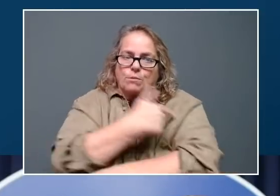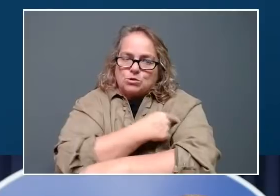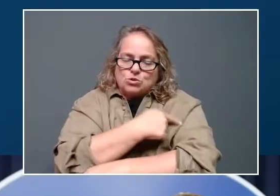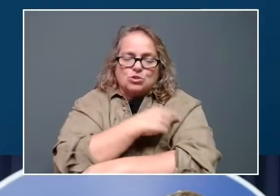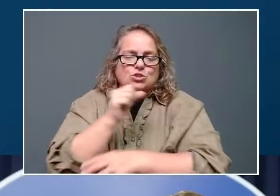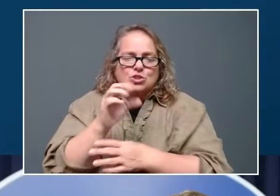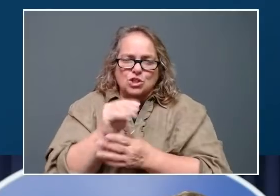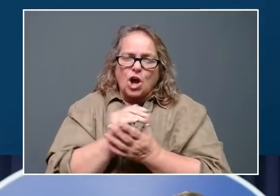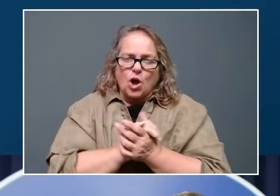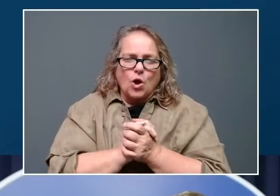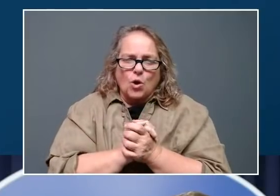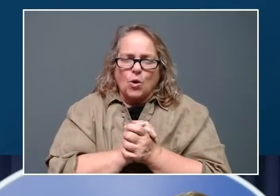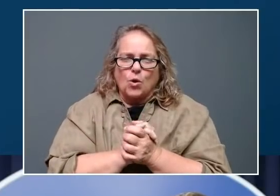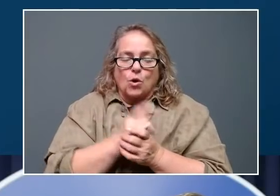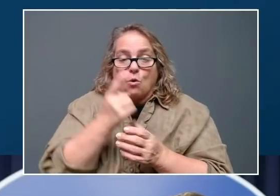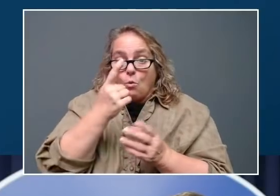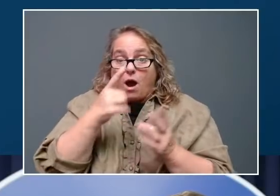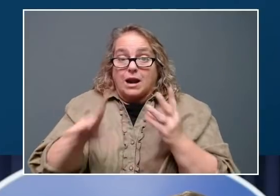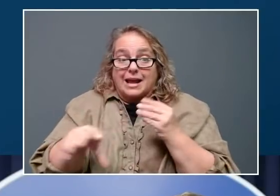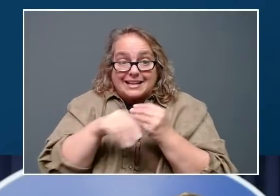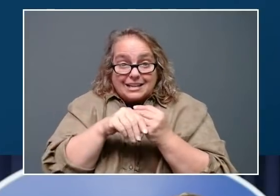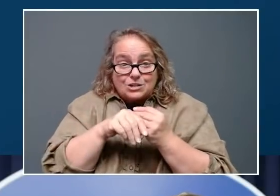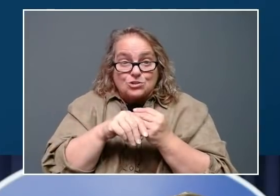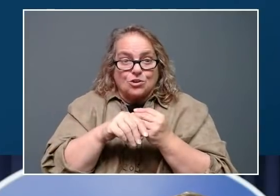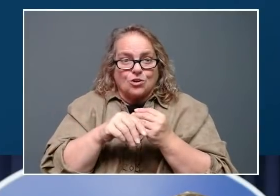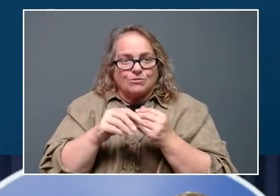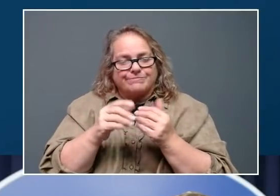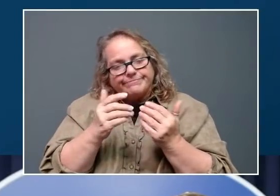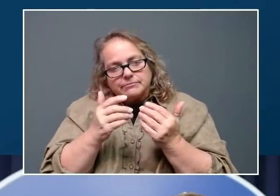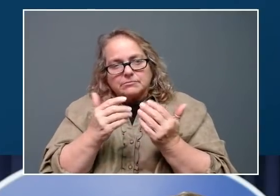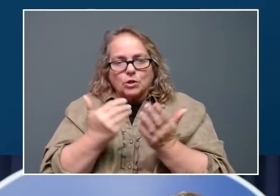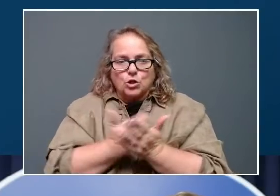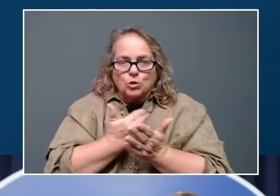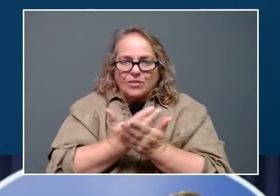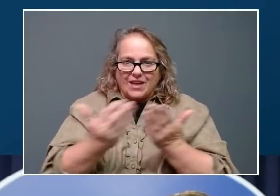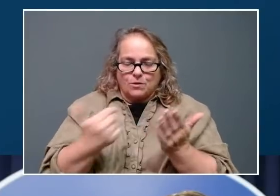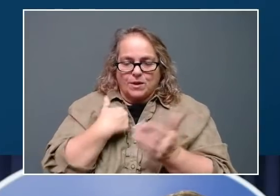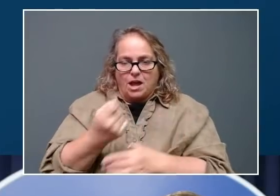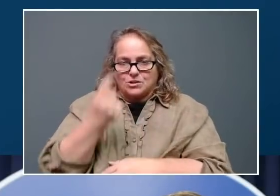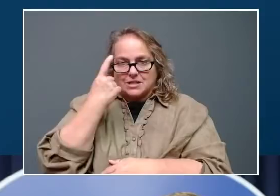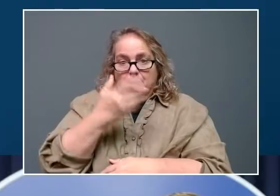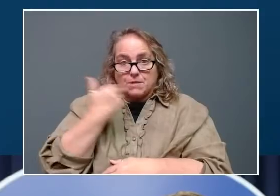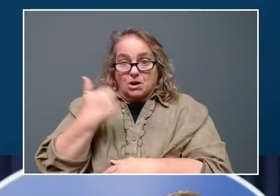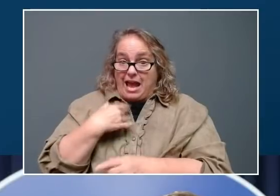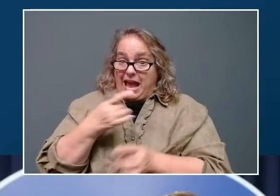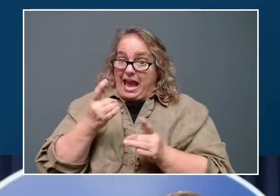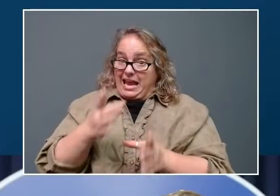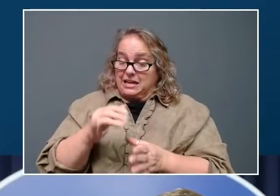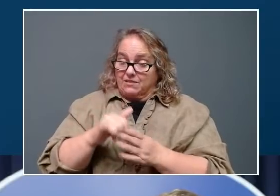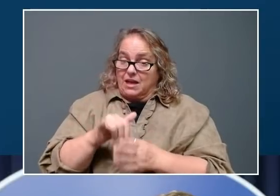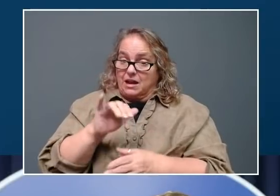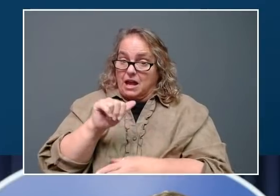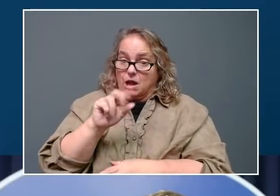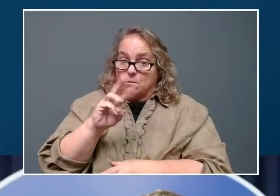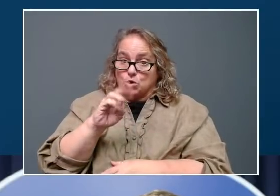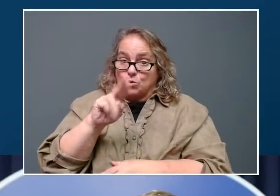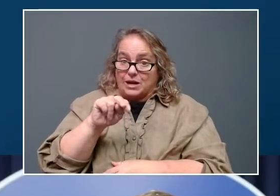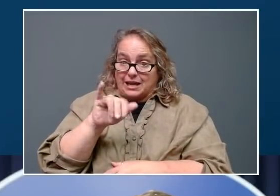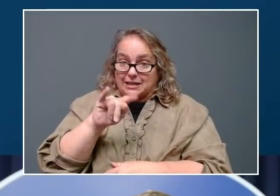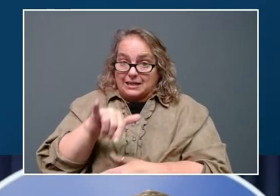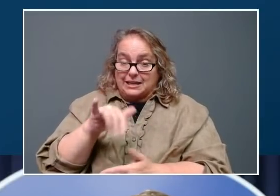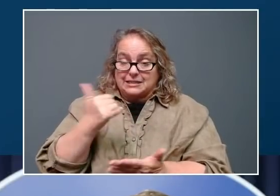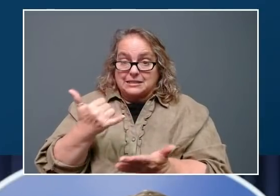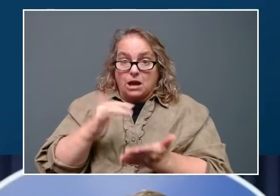it's one additional nuance that we now understand better. I hate that there's waning immunity, but I'm grateful that